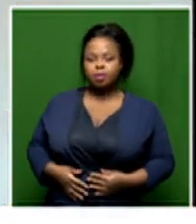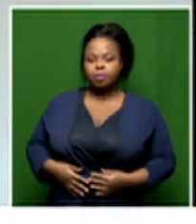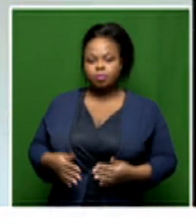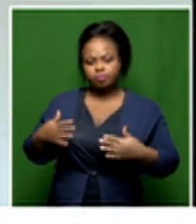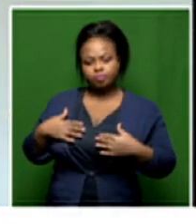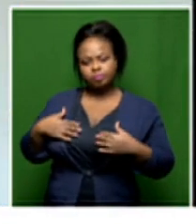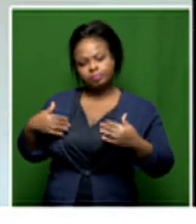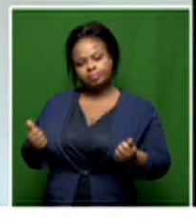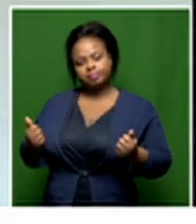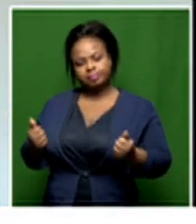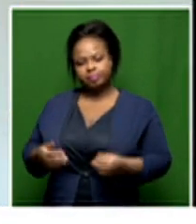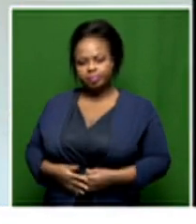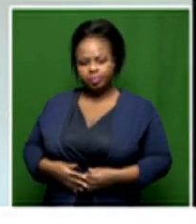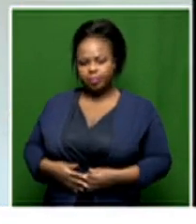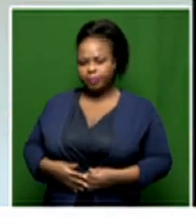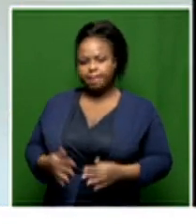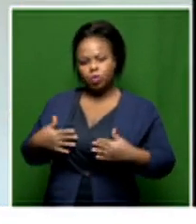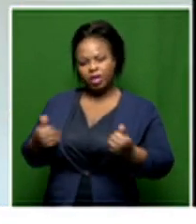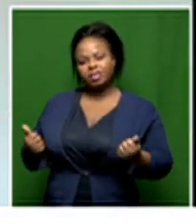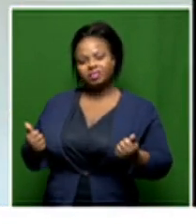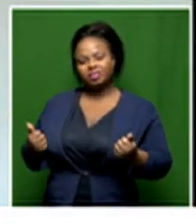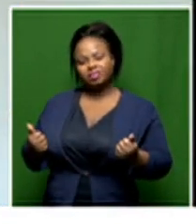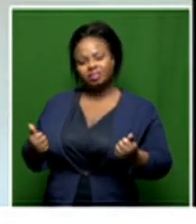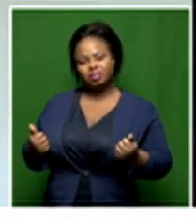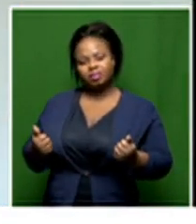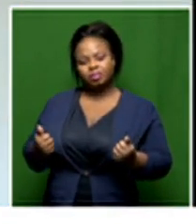hot topic as well, to ensure that